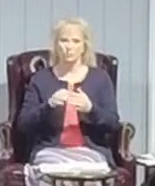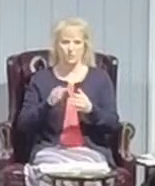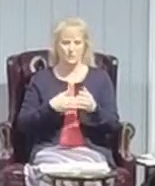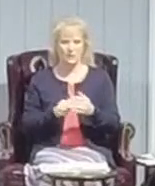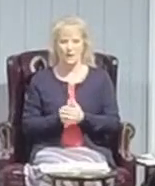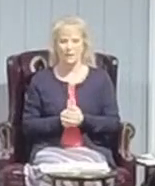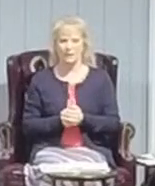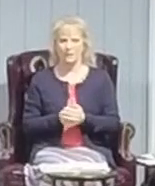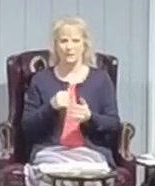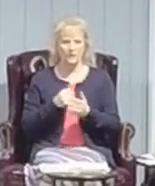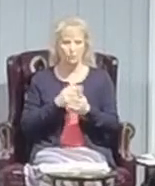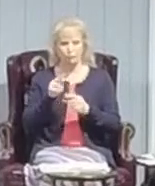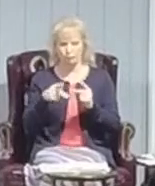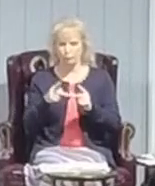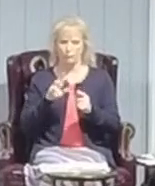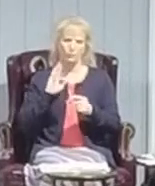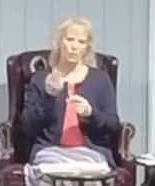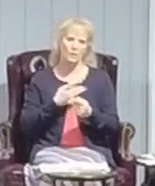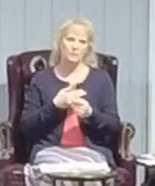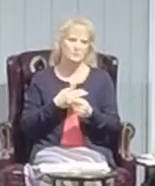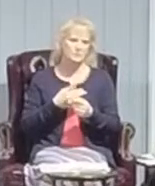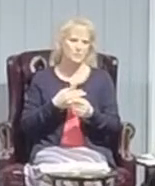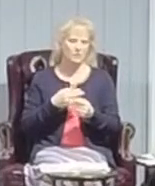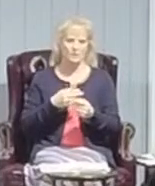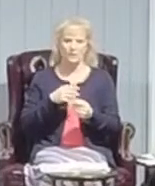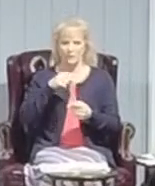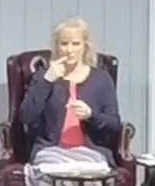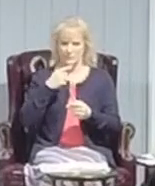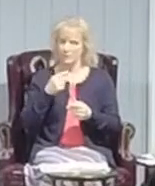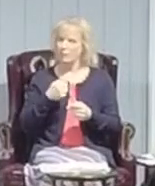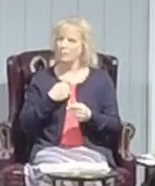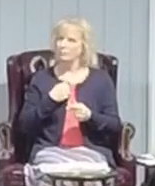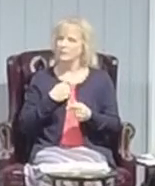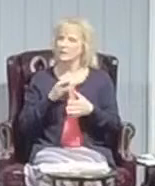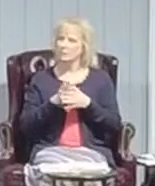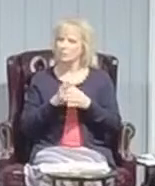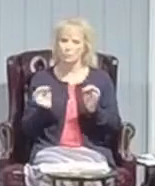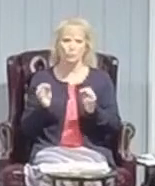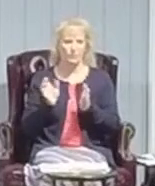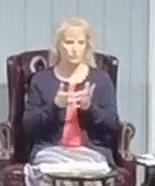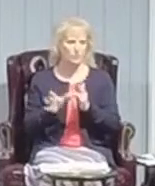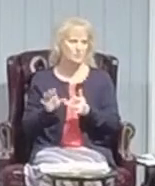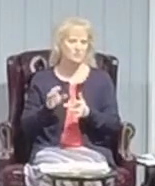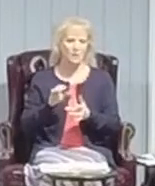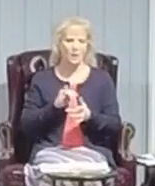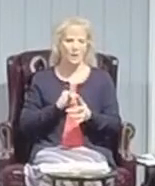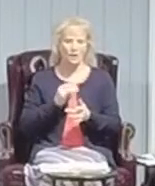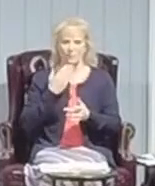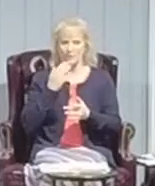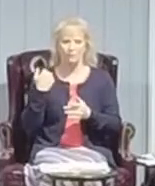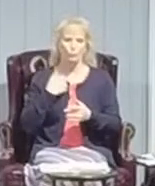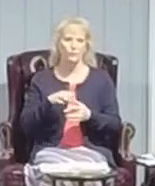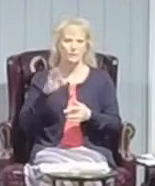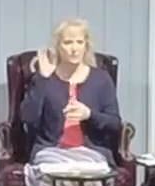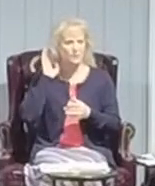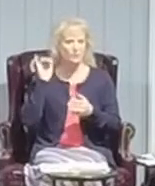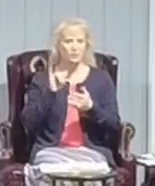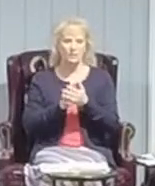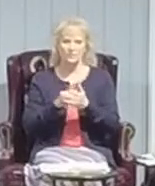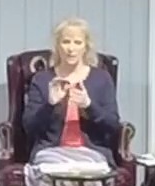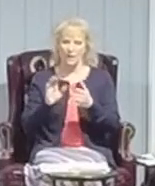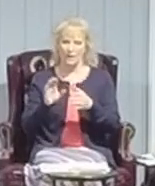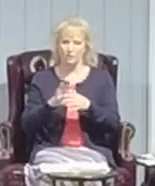of Jesus. I'm so thankful that we get to hear that story over and over again. It is a